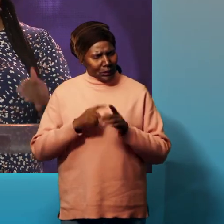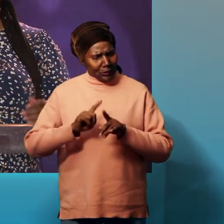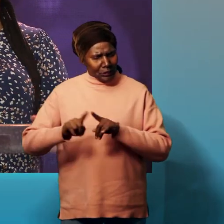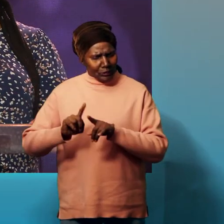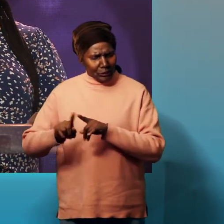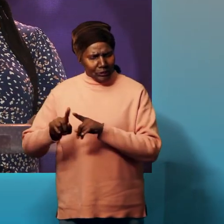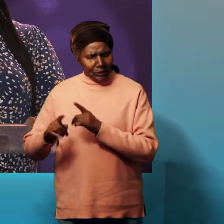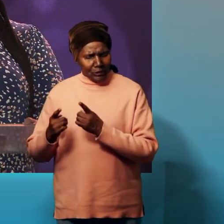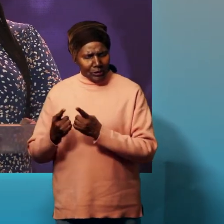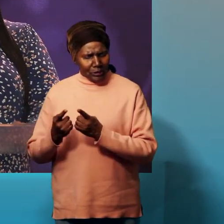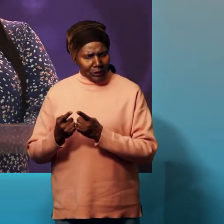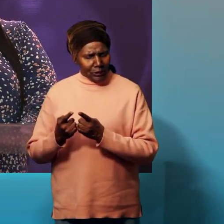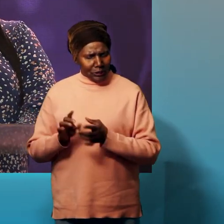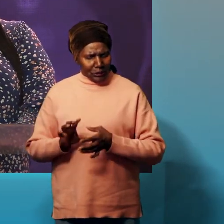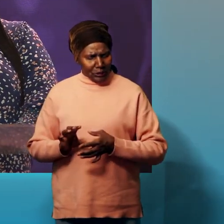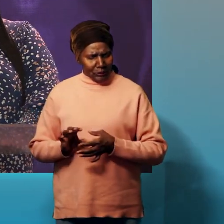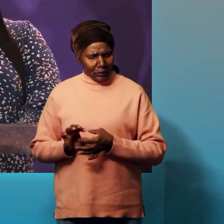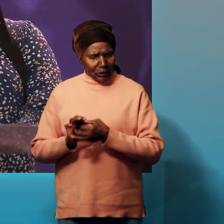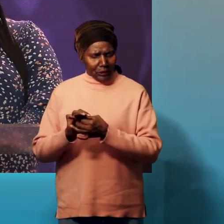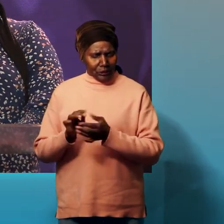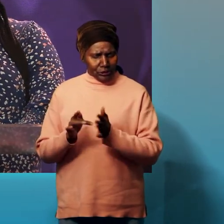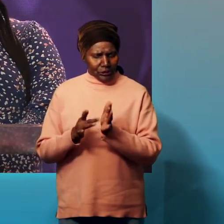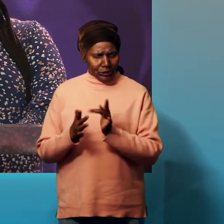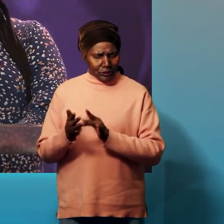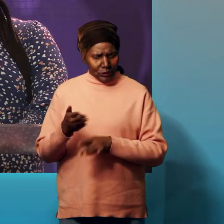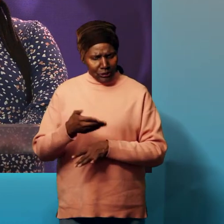up to Jesus going to the cross,